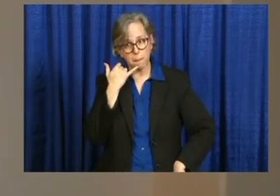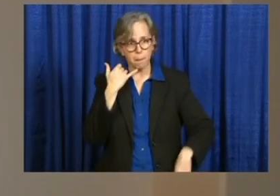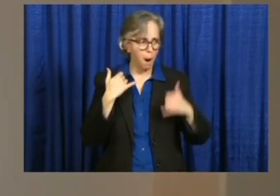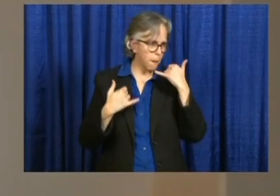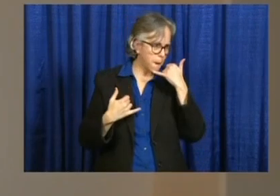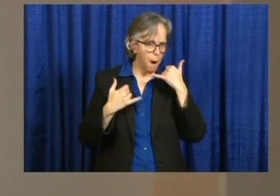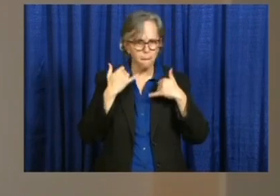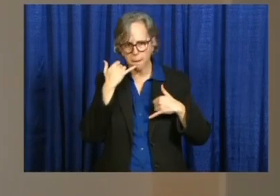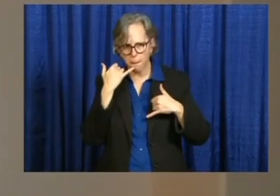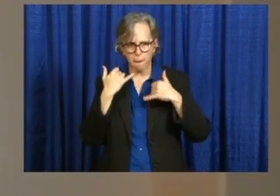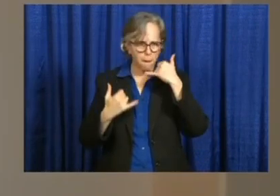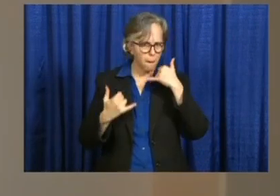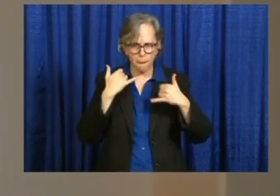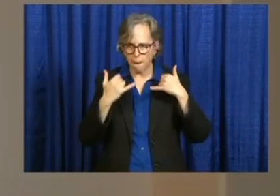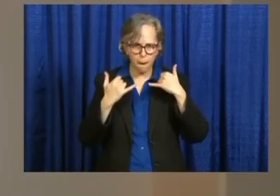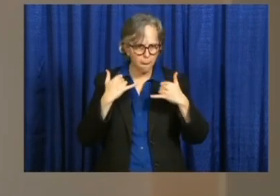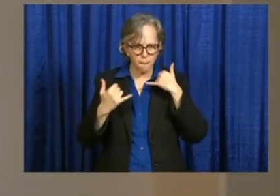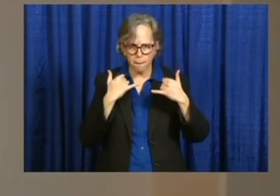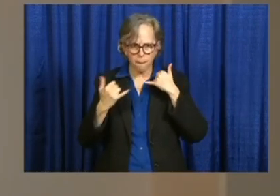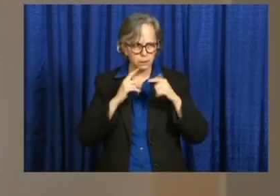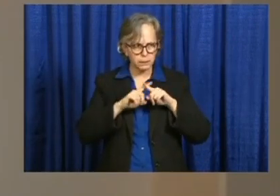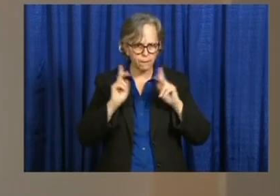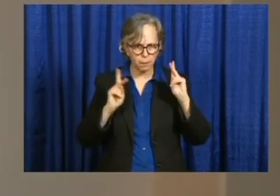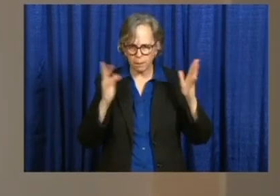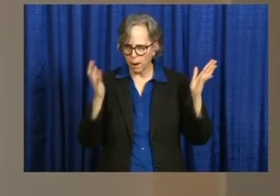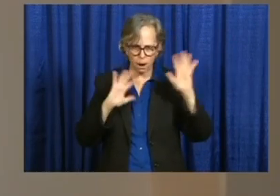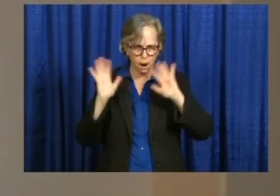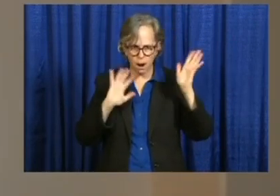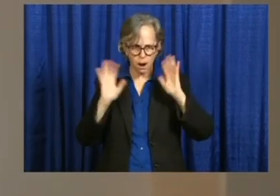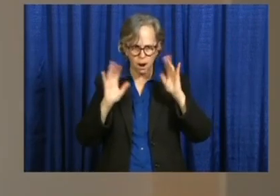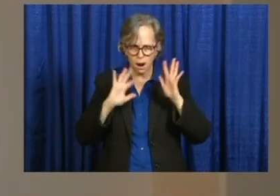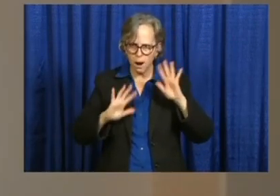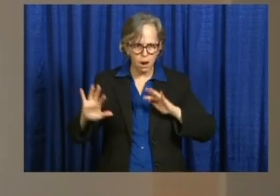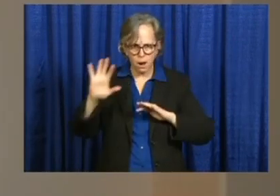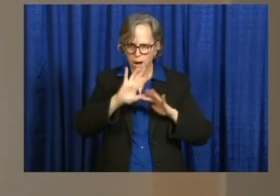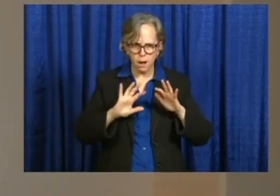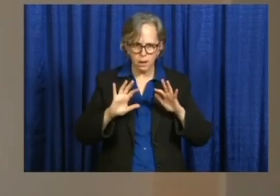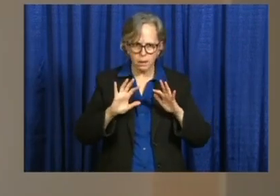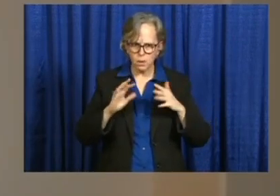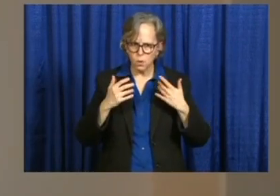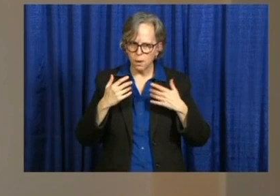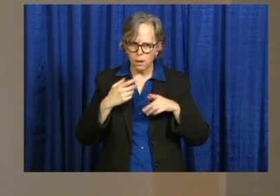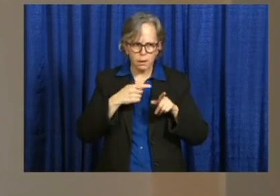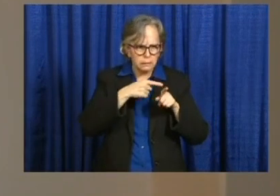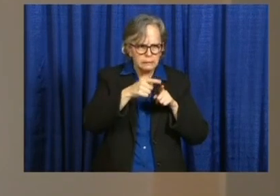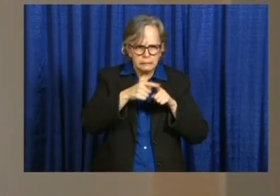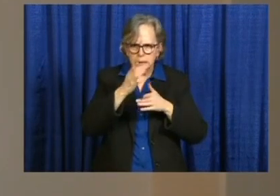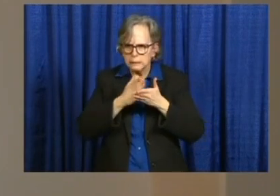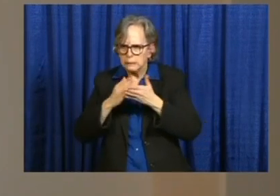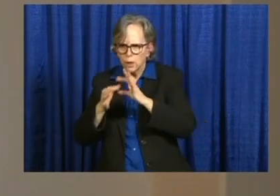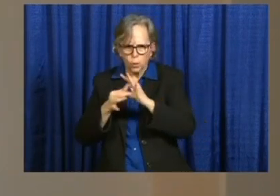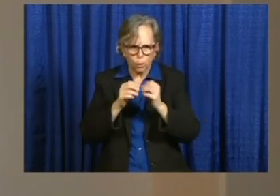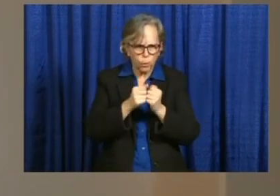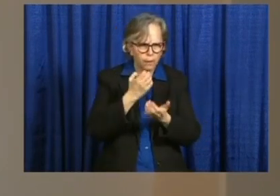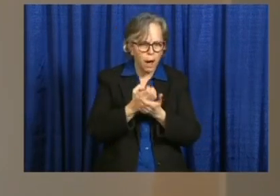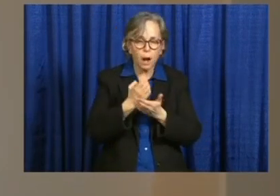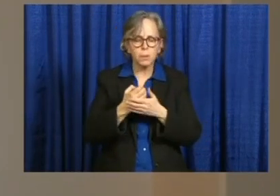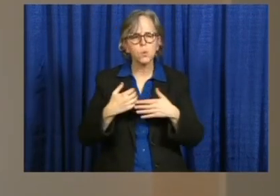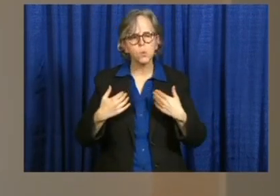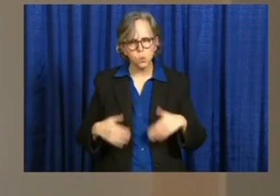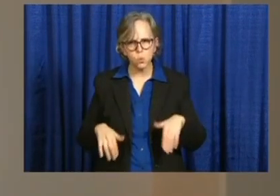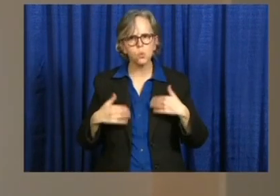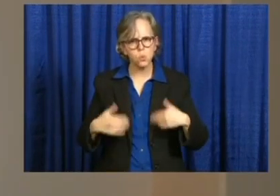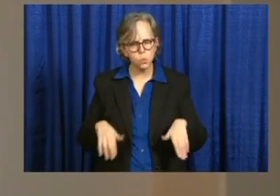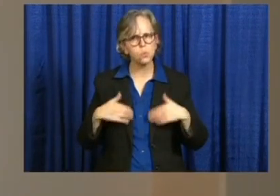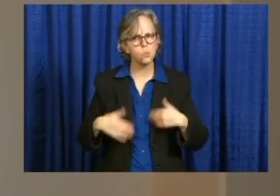day, talking to different people across the sectors of the economy and on the front lines of this. Had a call